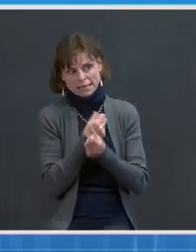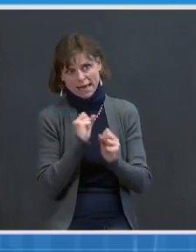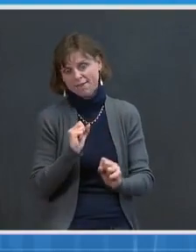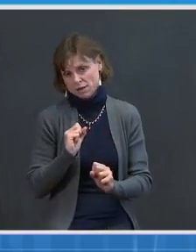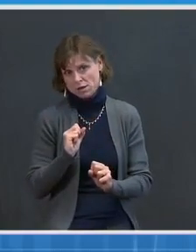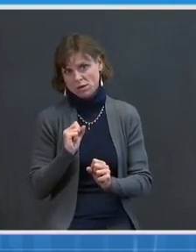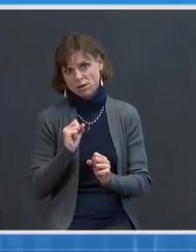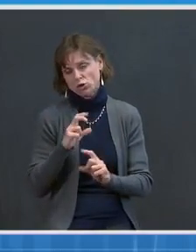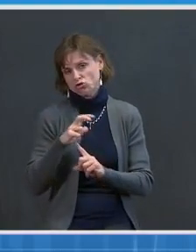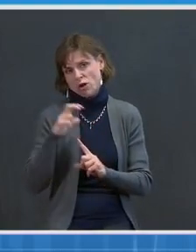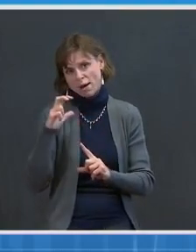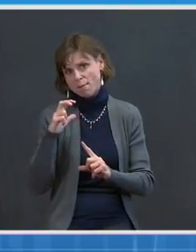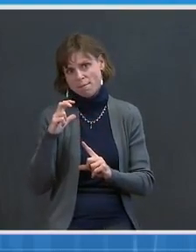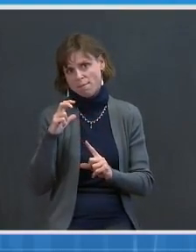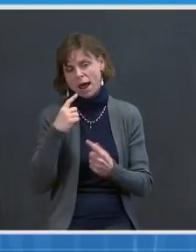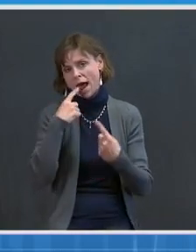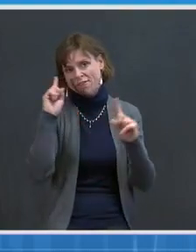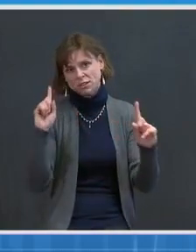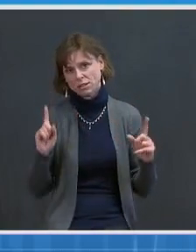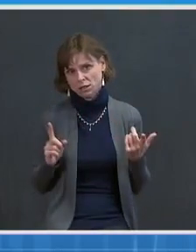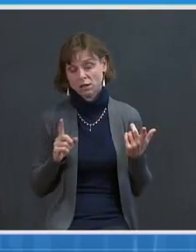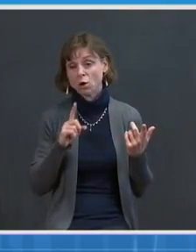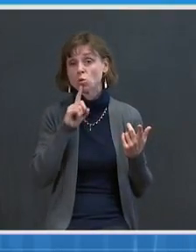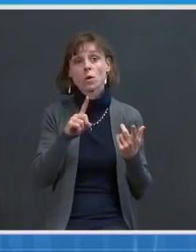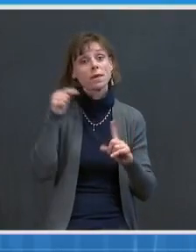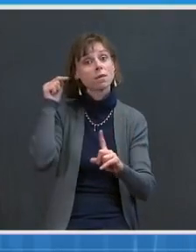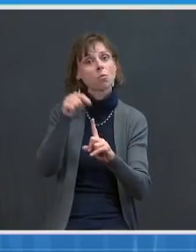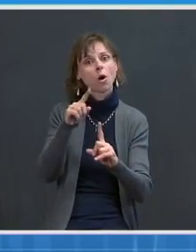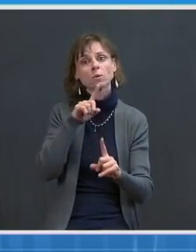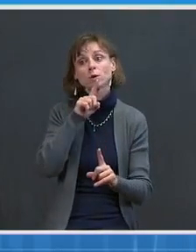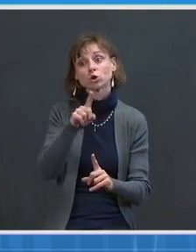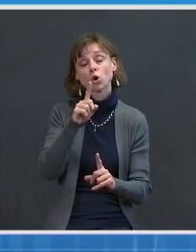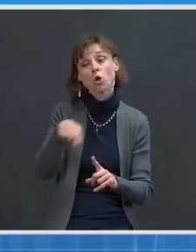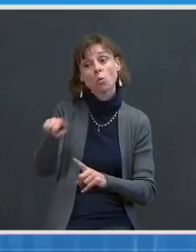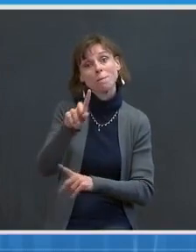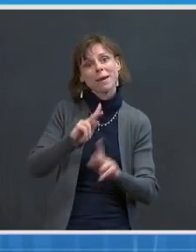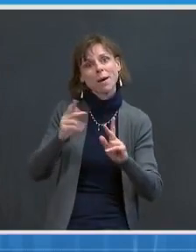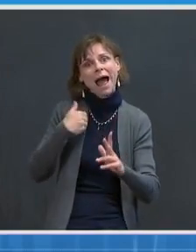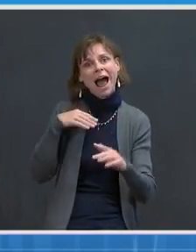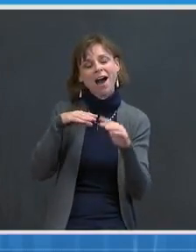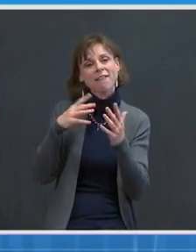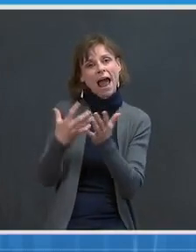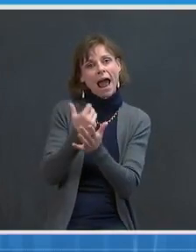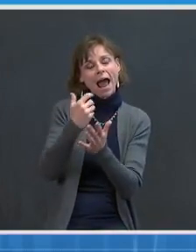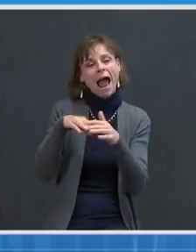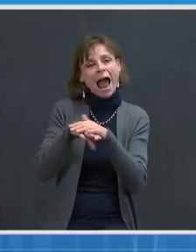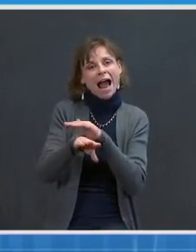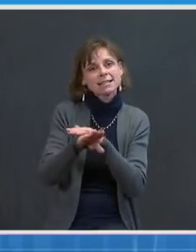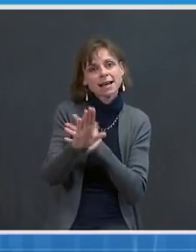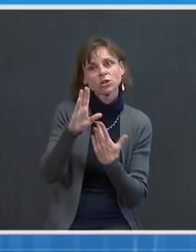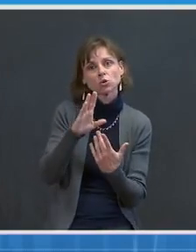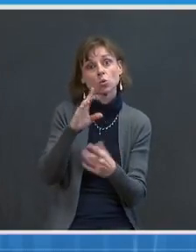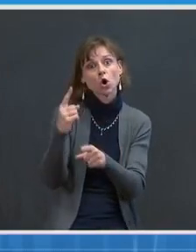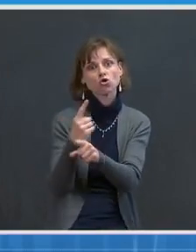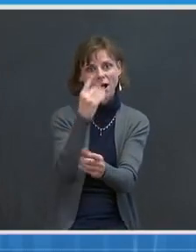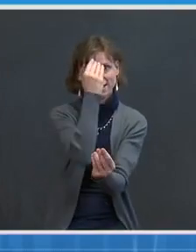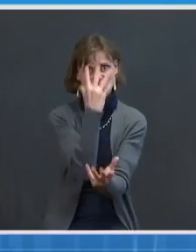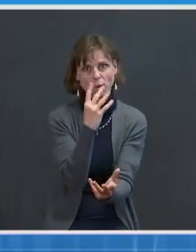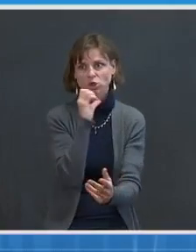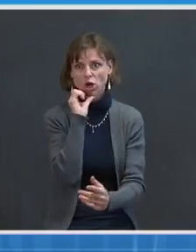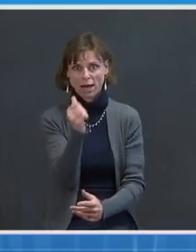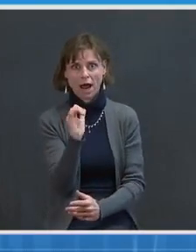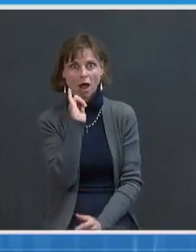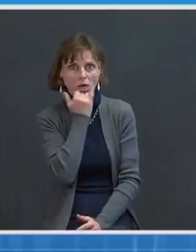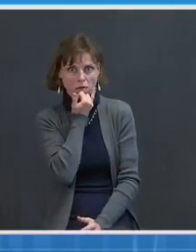correct information and not misleading information is the most important thing, and making sure that local trusted people have access to